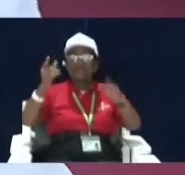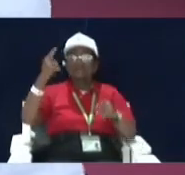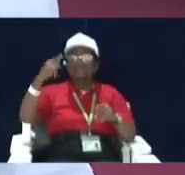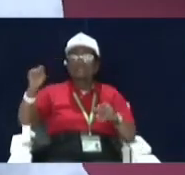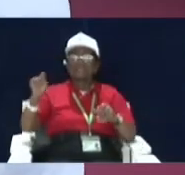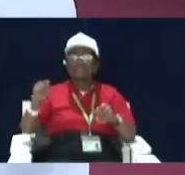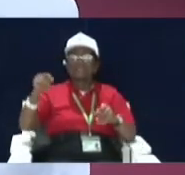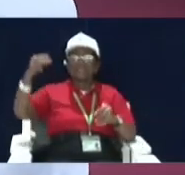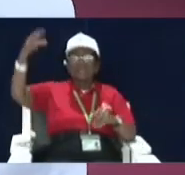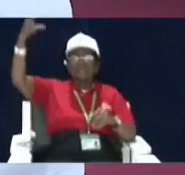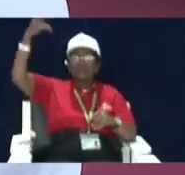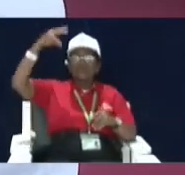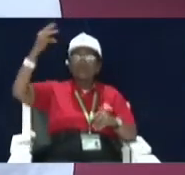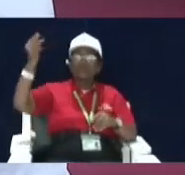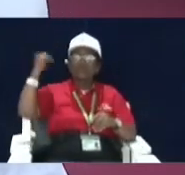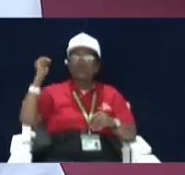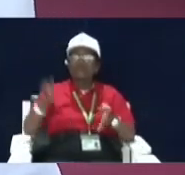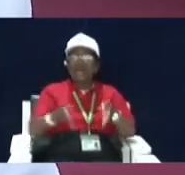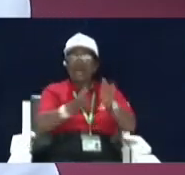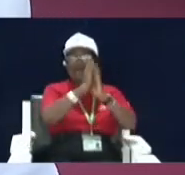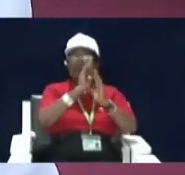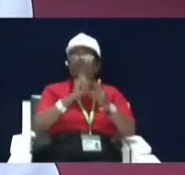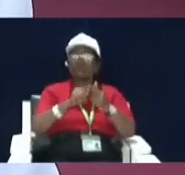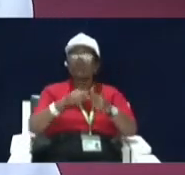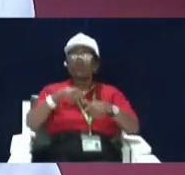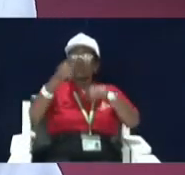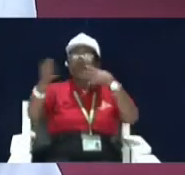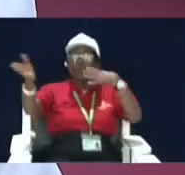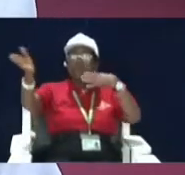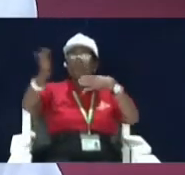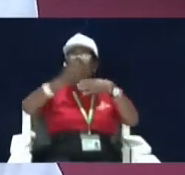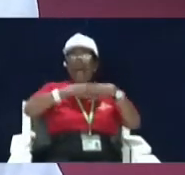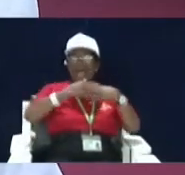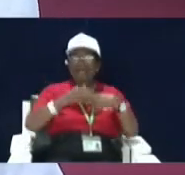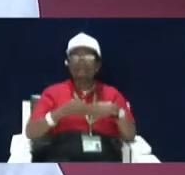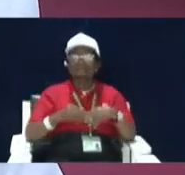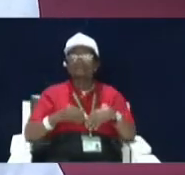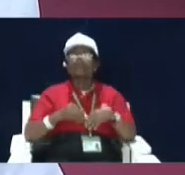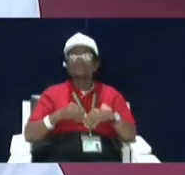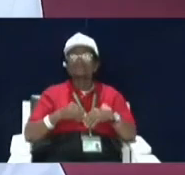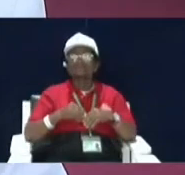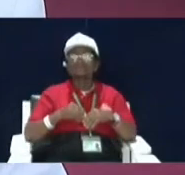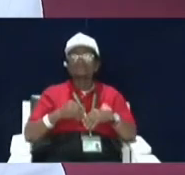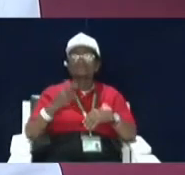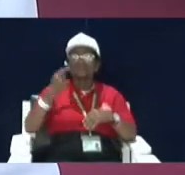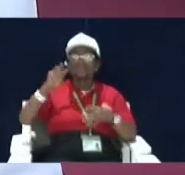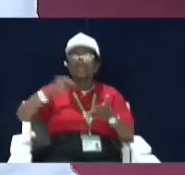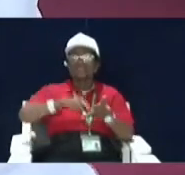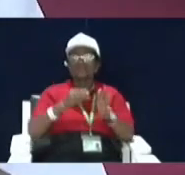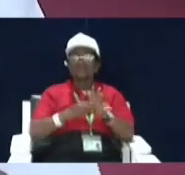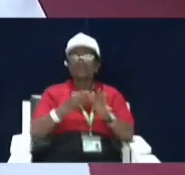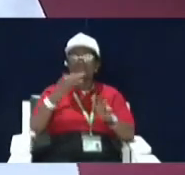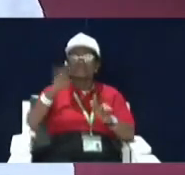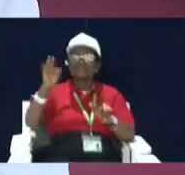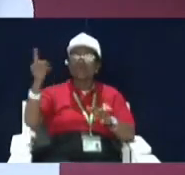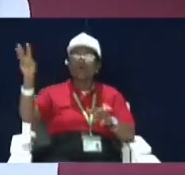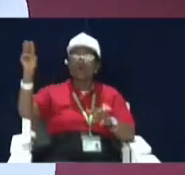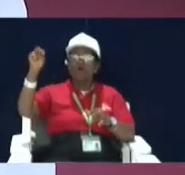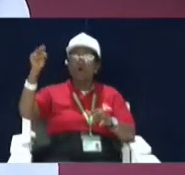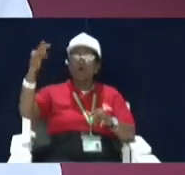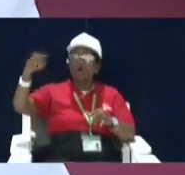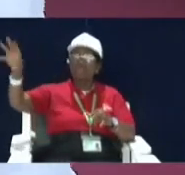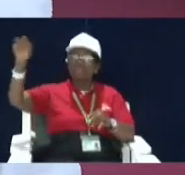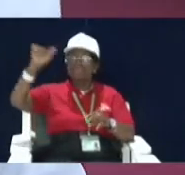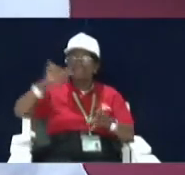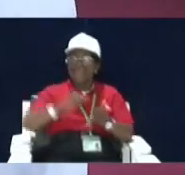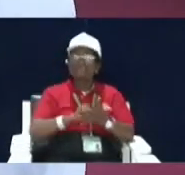go back on his track. The meaning of that is the